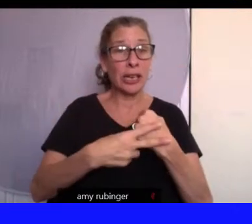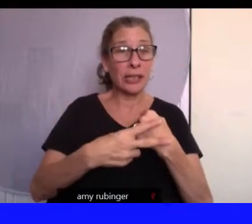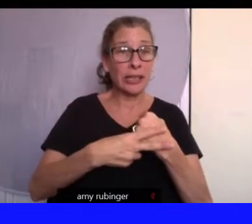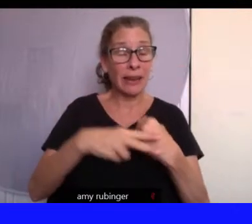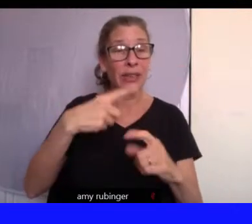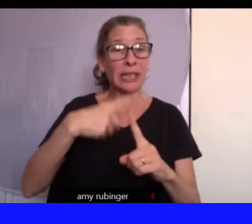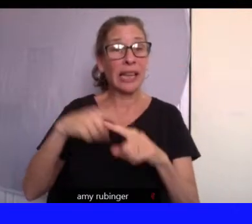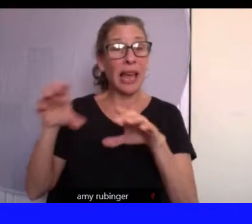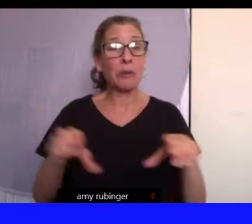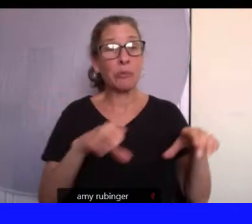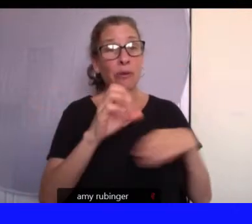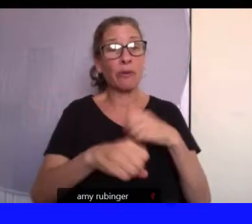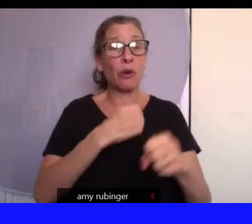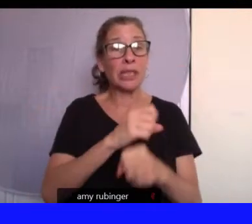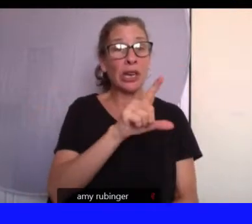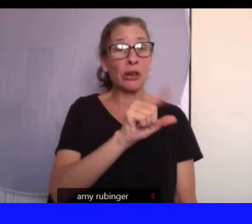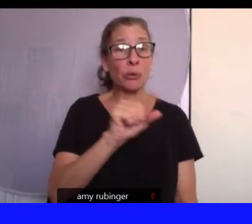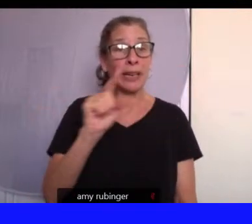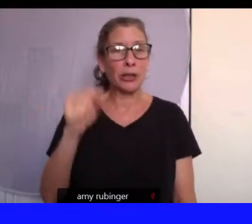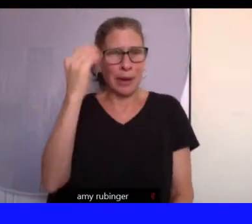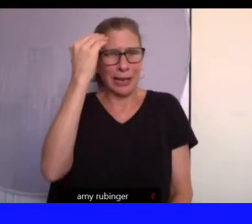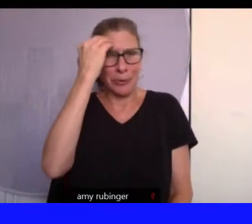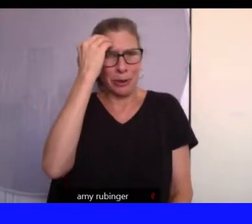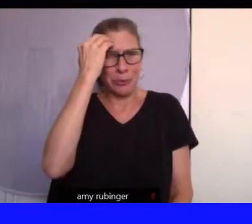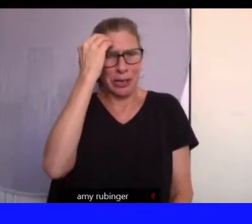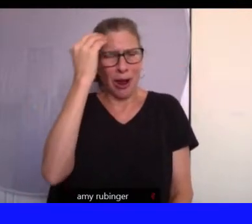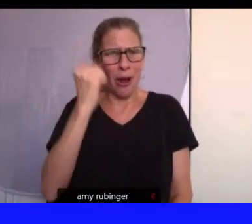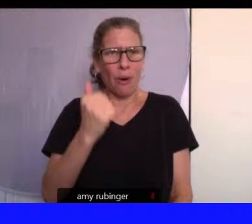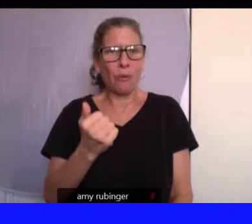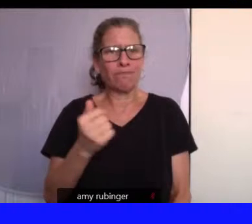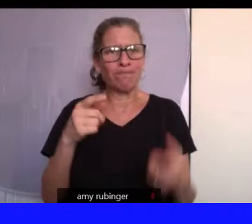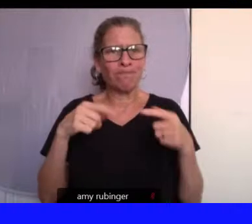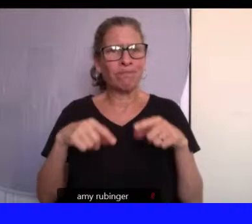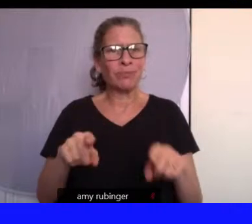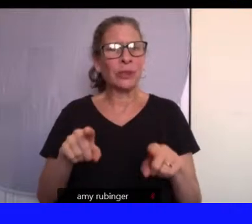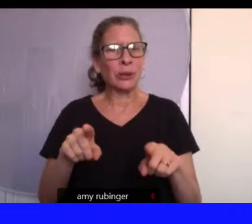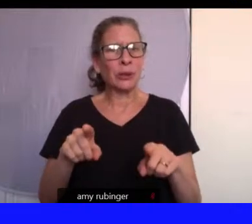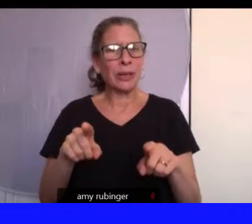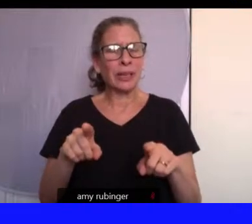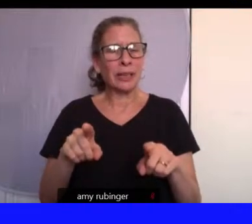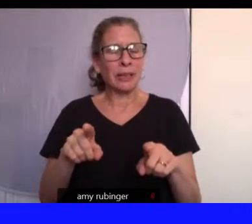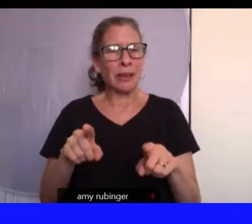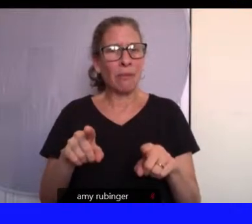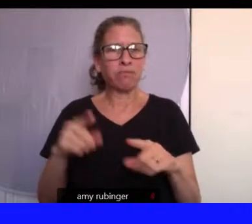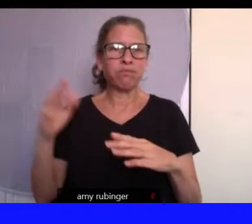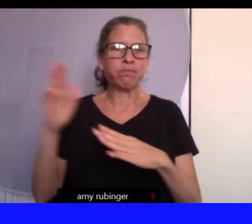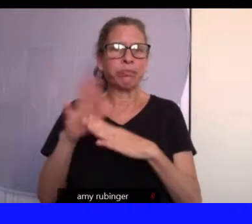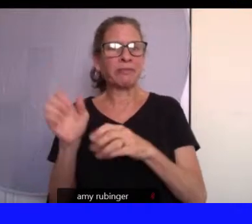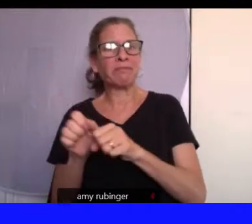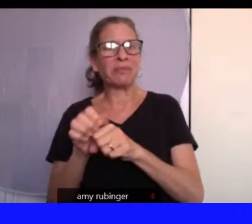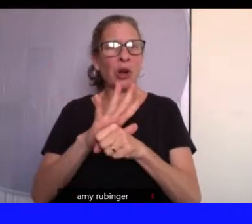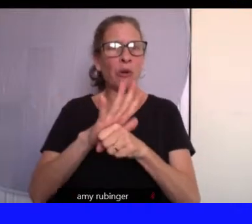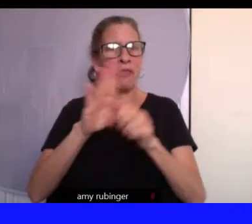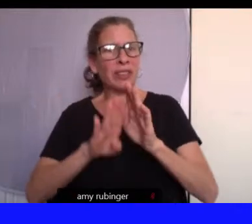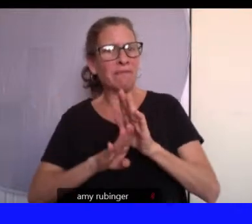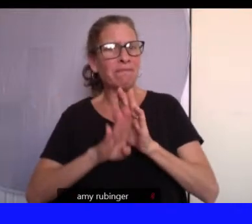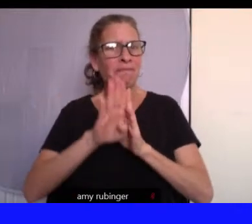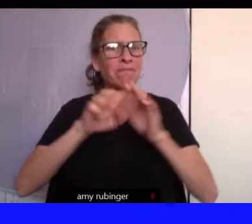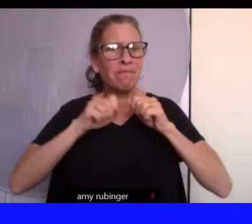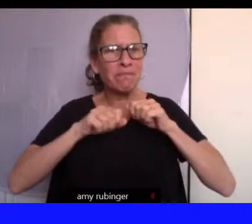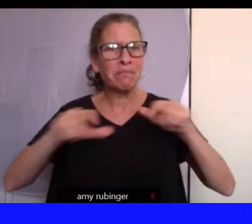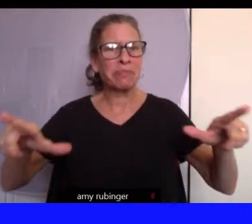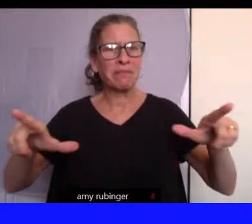facilities, working with facilities, keeping up the communication during an incredibly challenging period for individuals getting into the